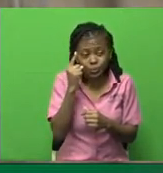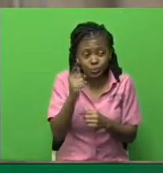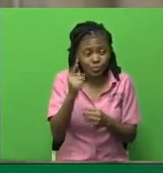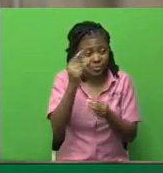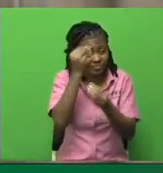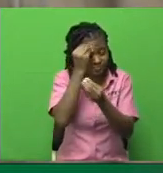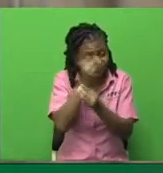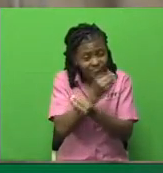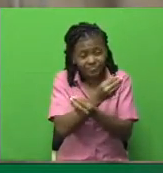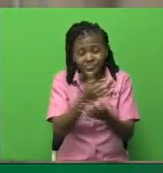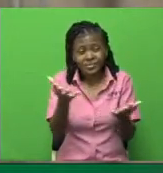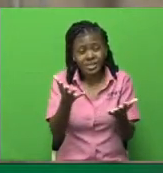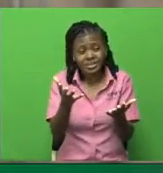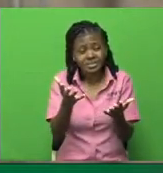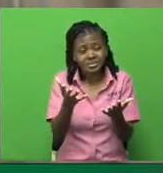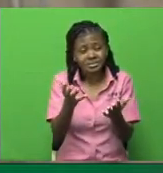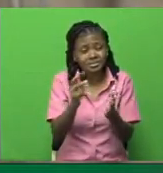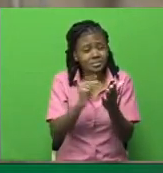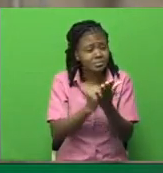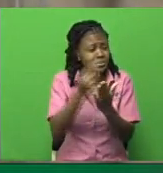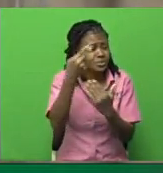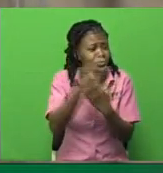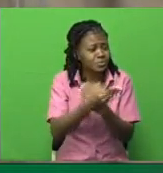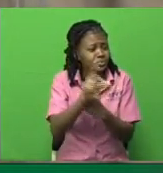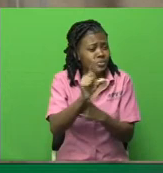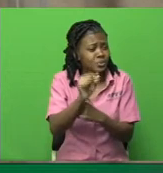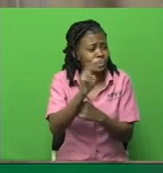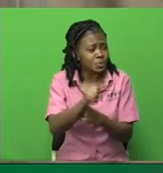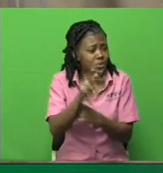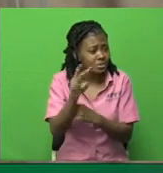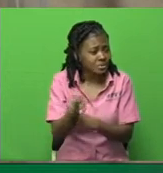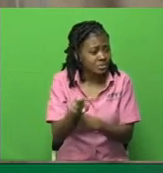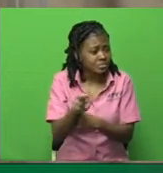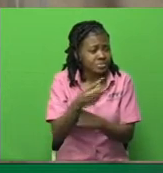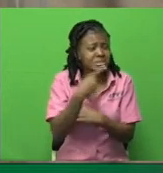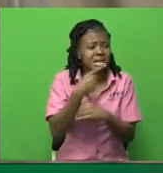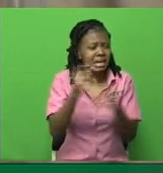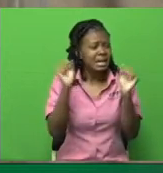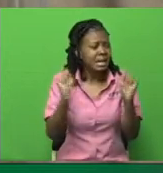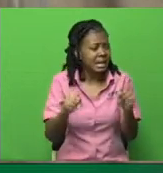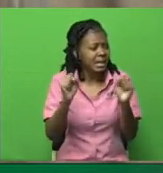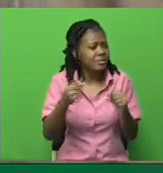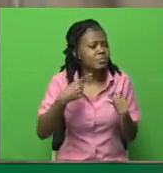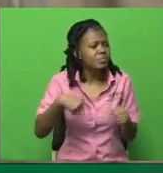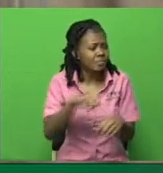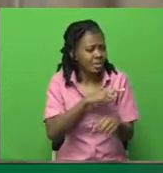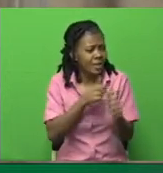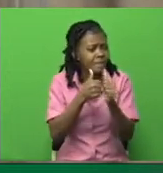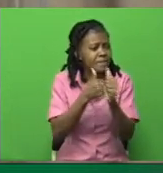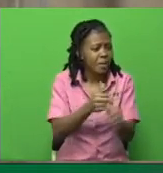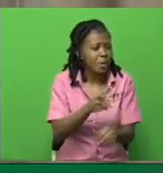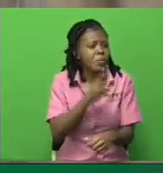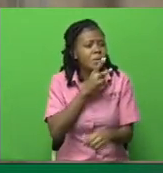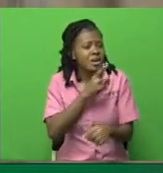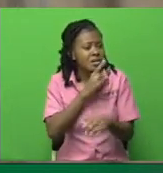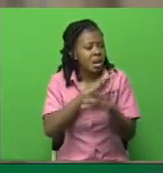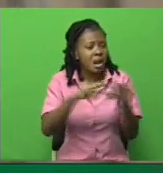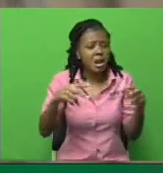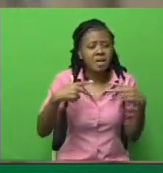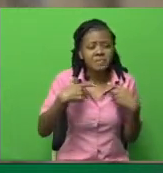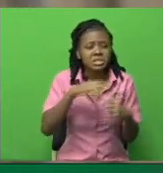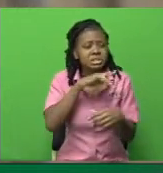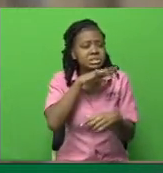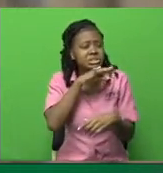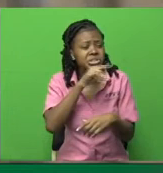in March of 2022 that we were compliant that the water was bacteriologically safe